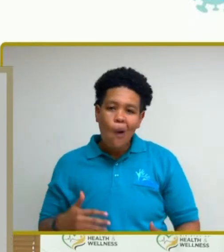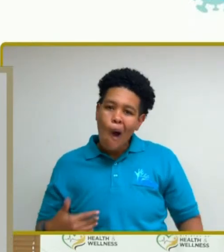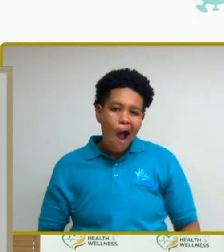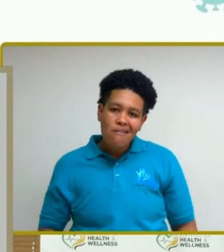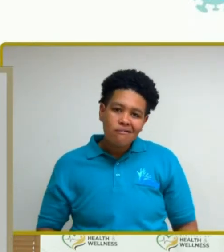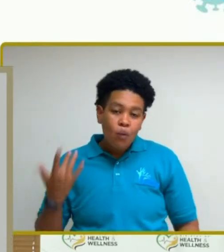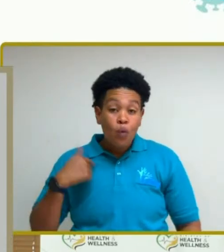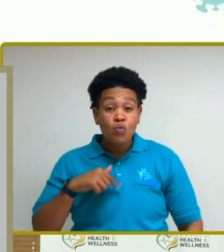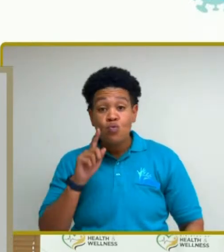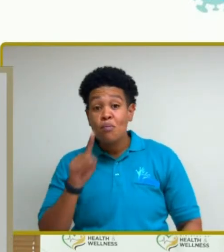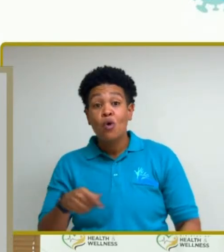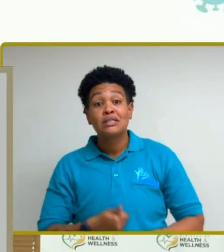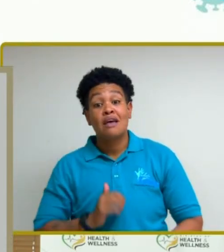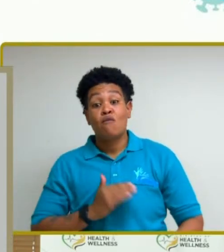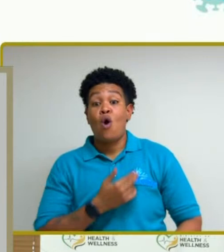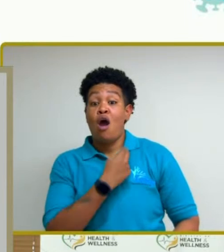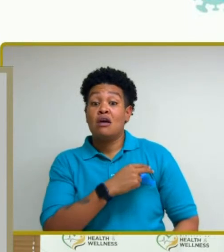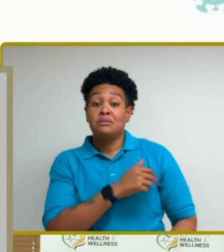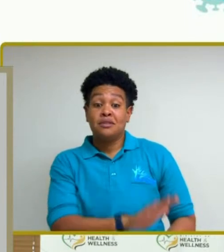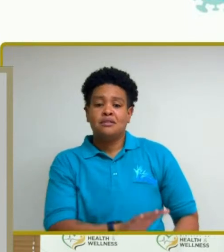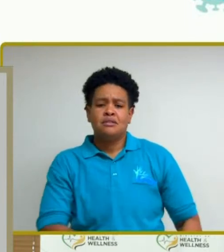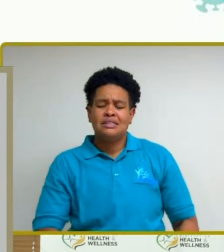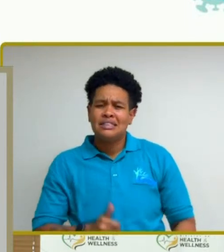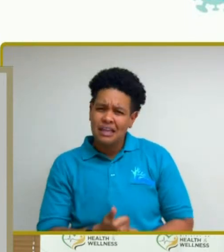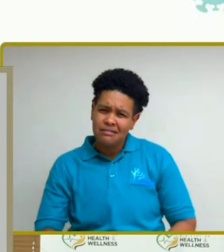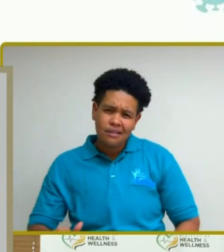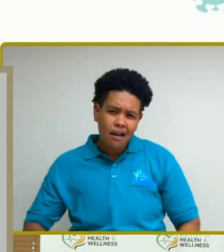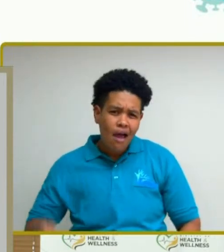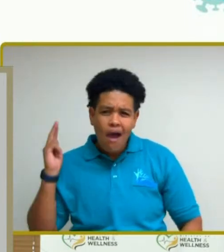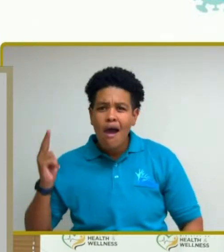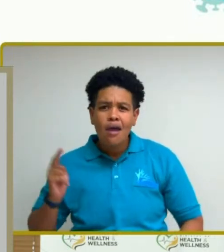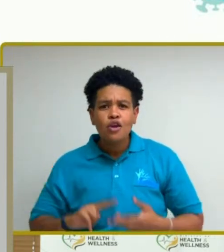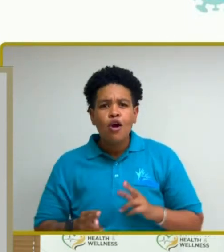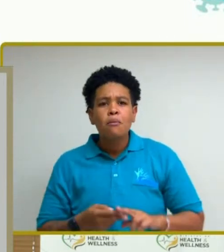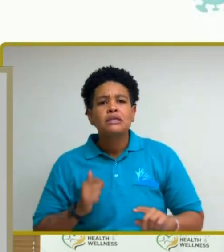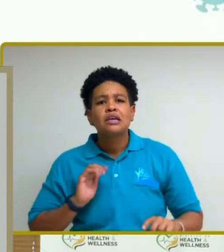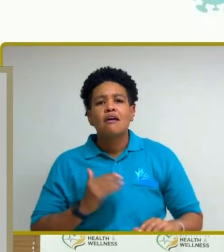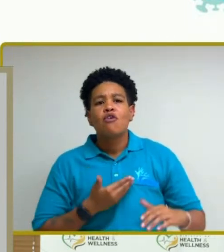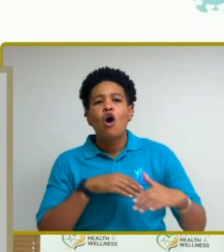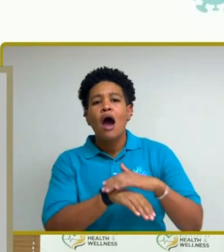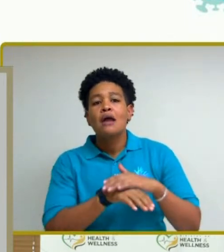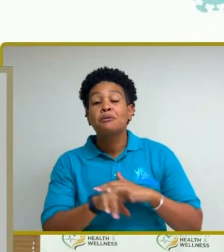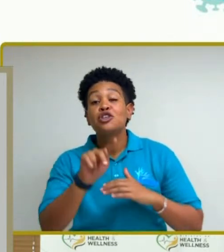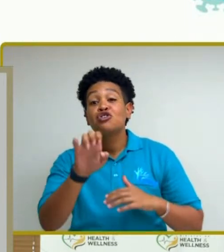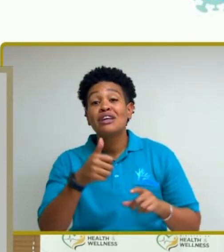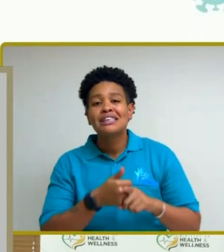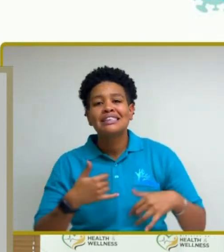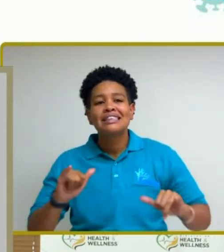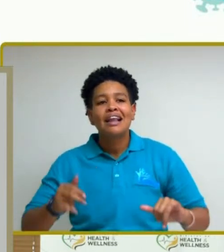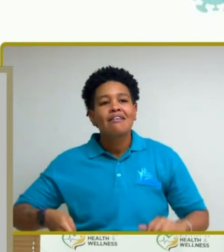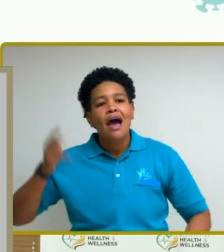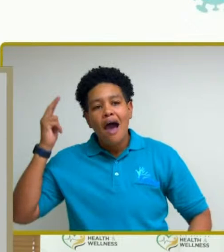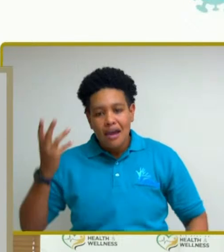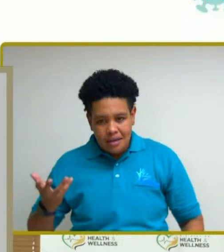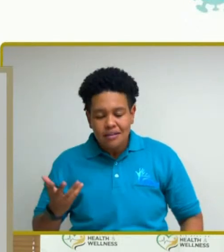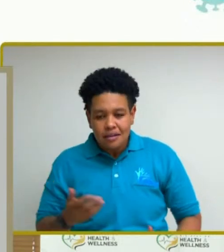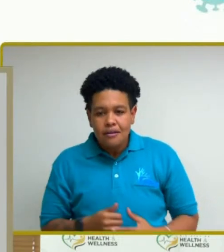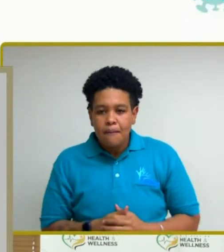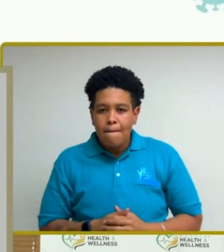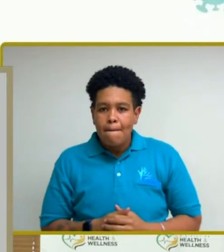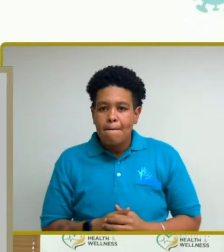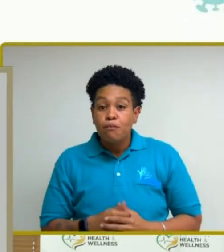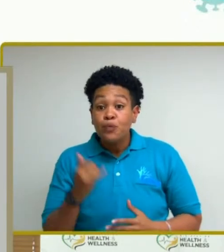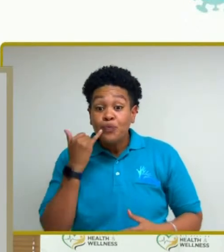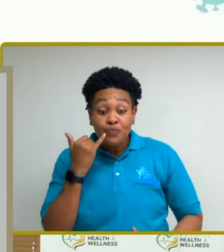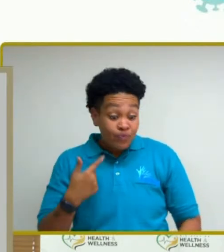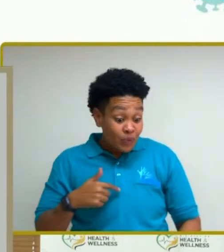our hospitalizations are still quite high and our admissions rate are still quite high. So if it